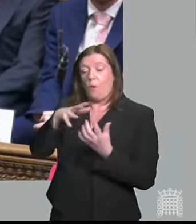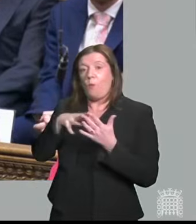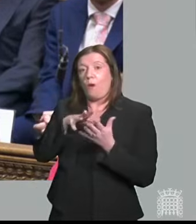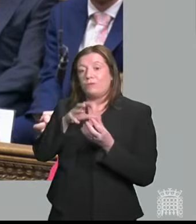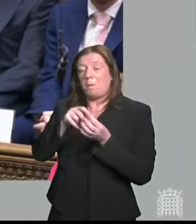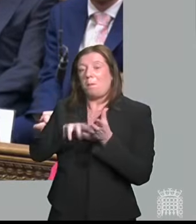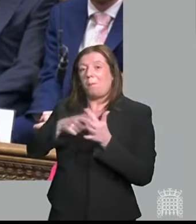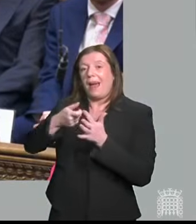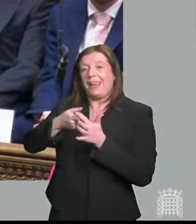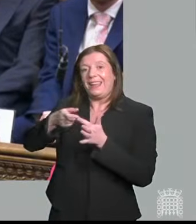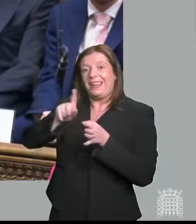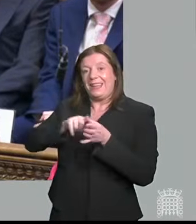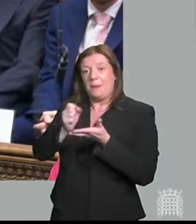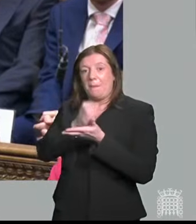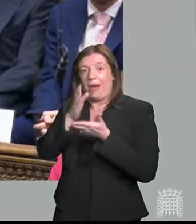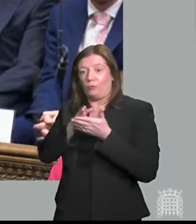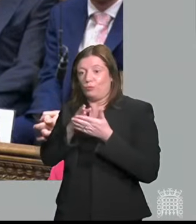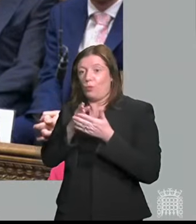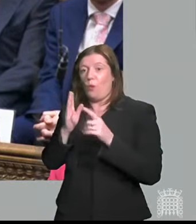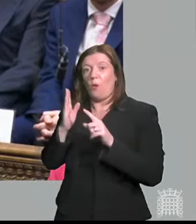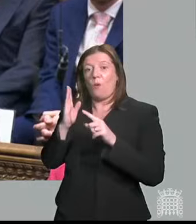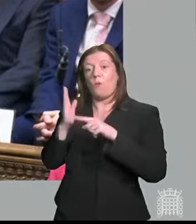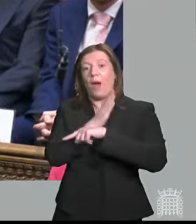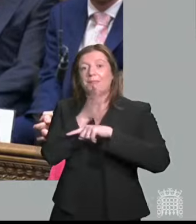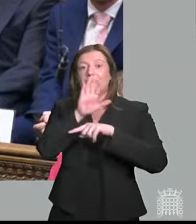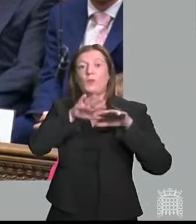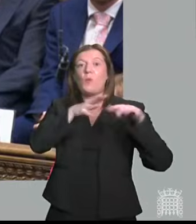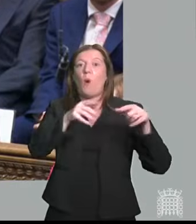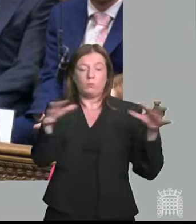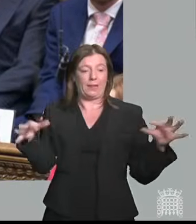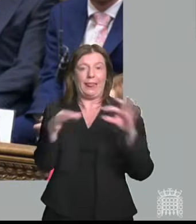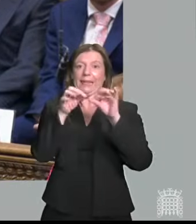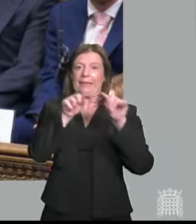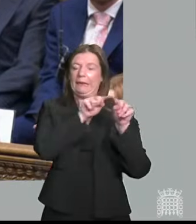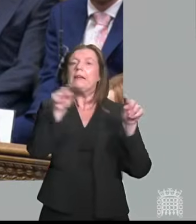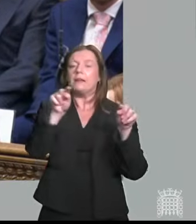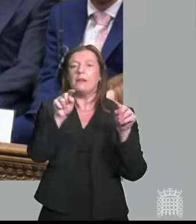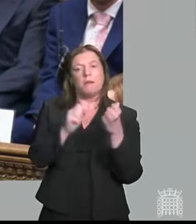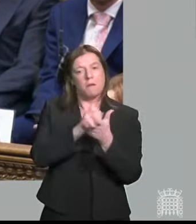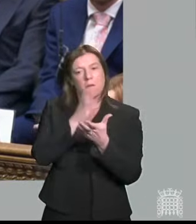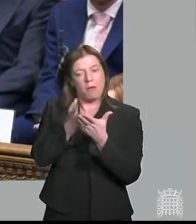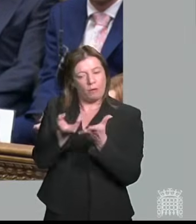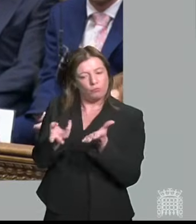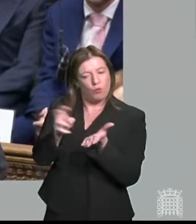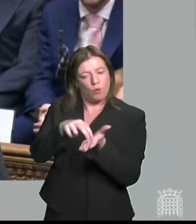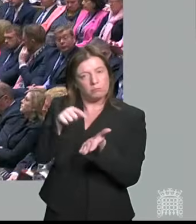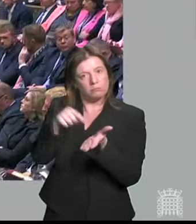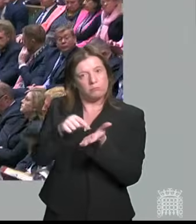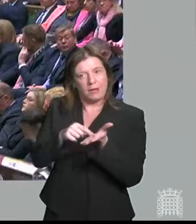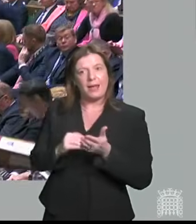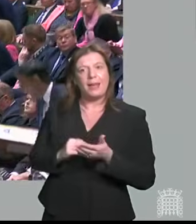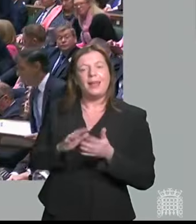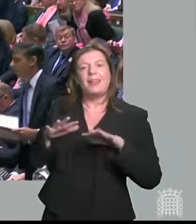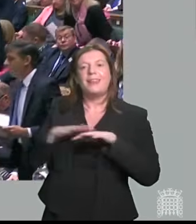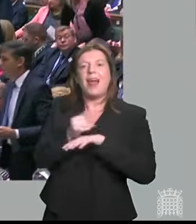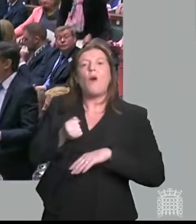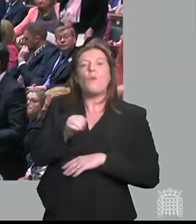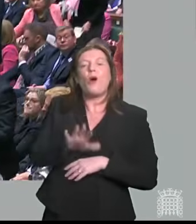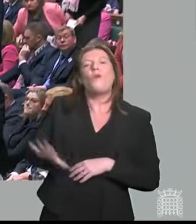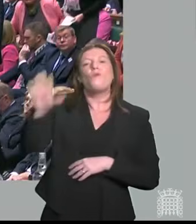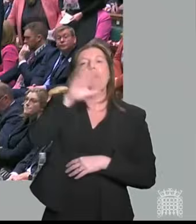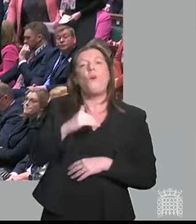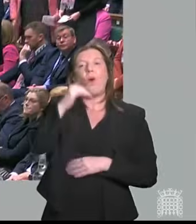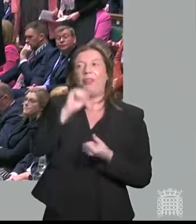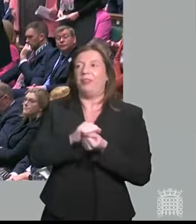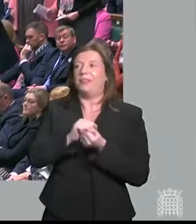linking Northern Powerhouse Rail to the West Coast Main Line, remains a key part of the Network North. Well, can